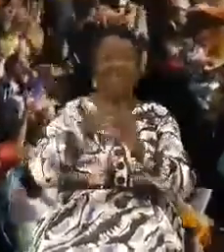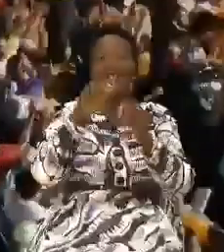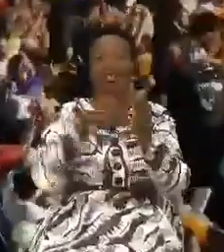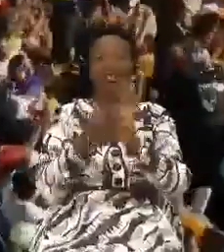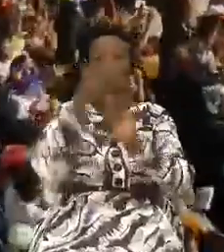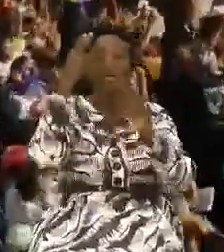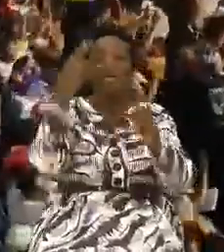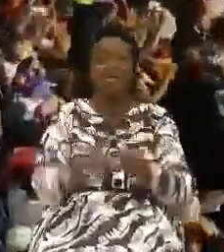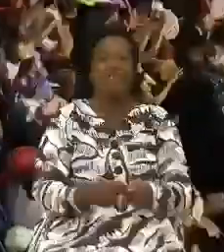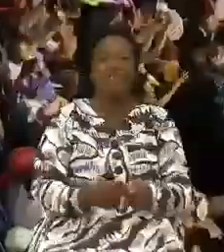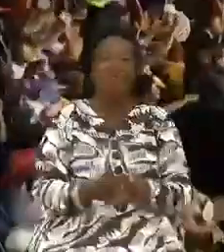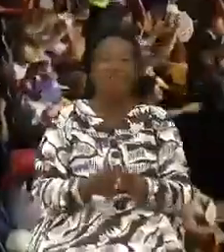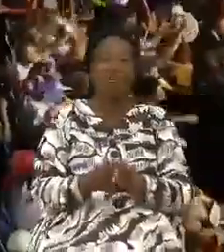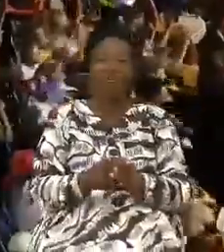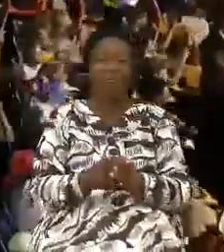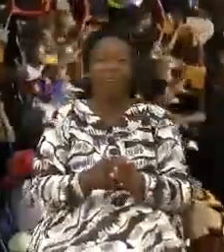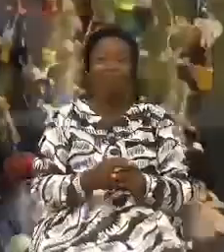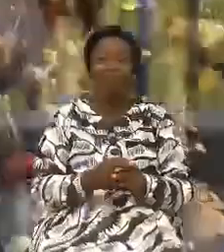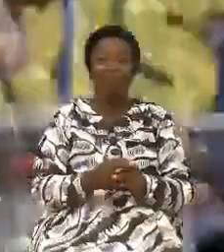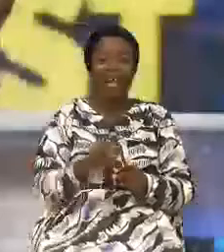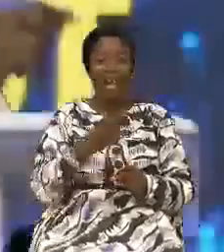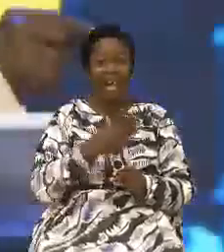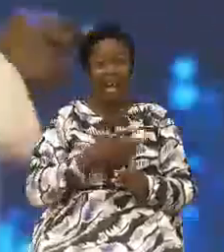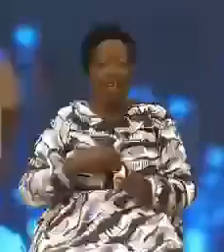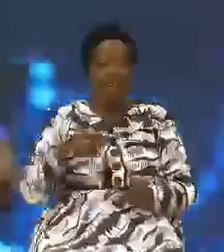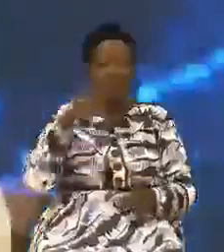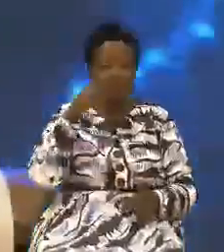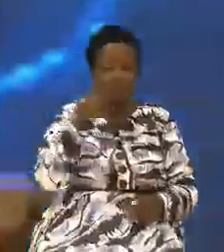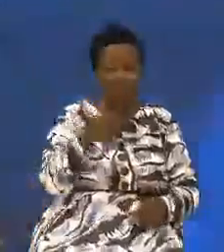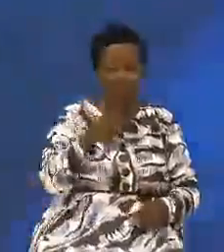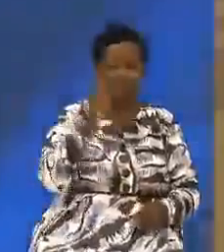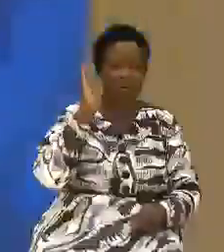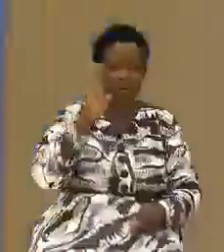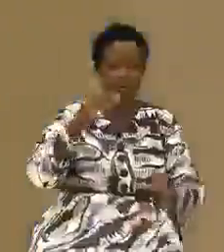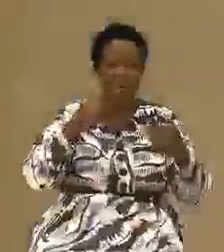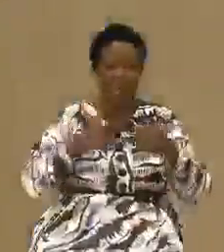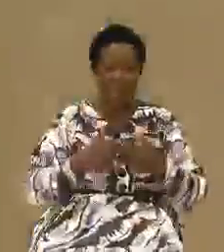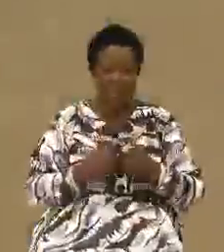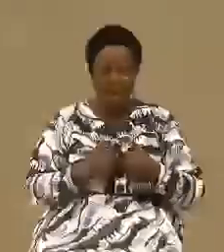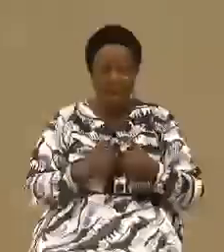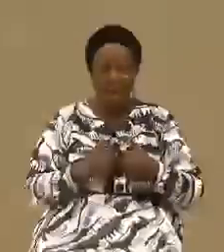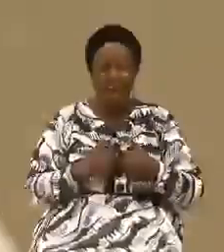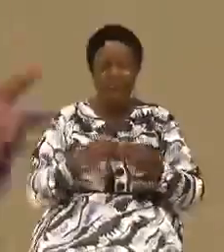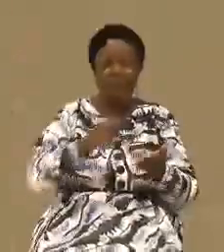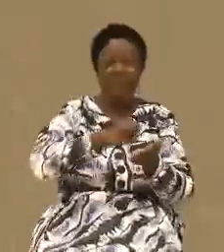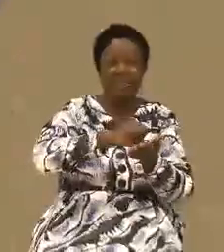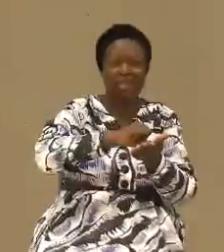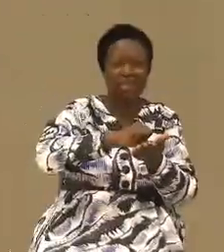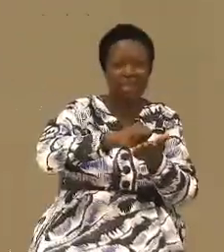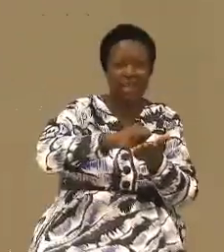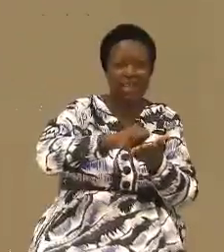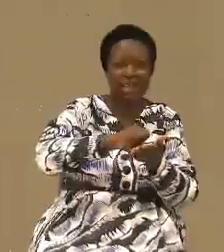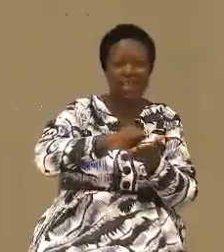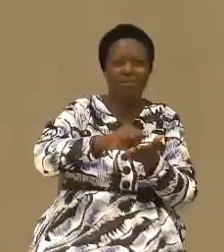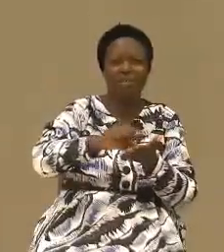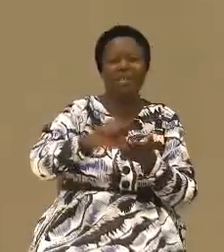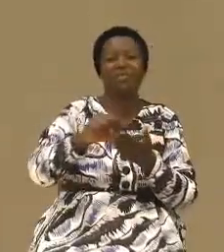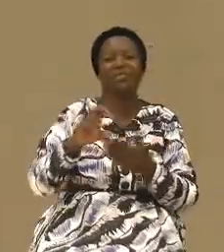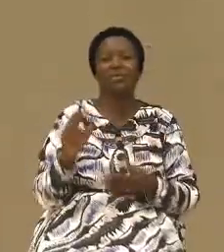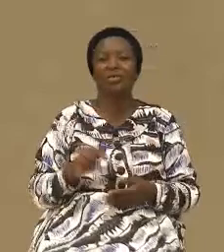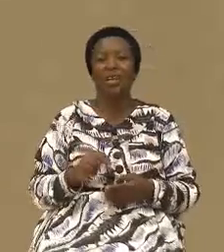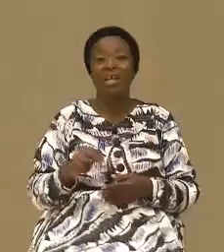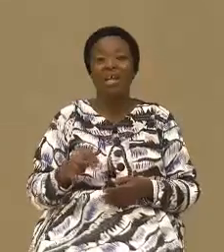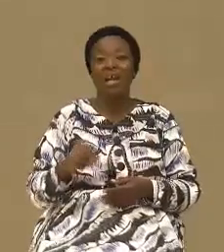name. And you will have sanctification. You've been hearing